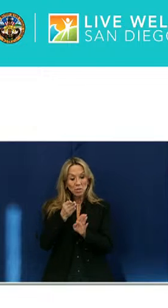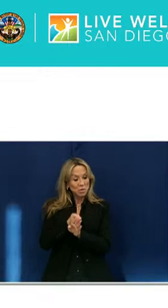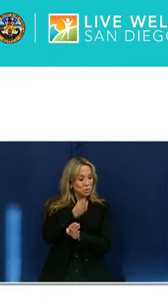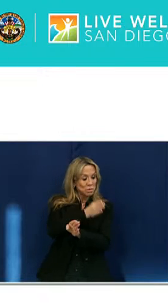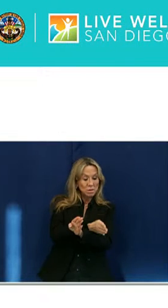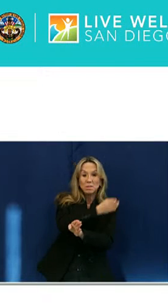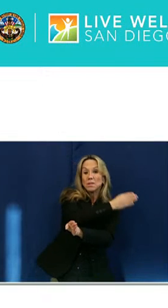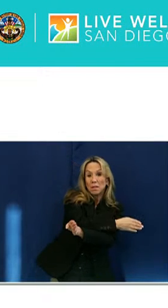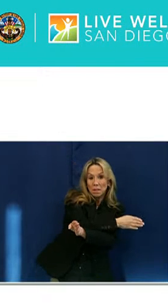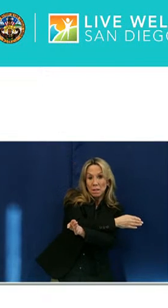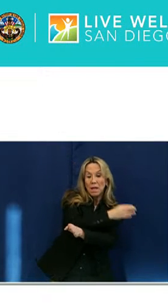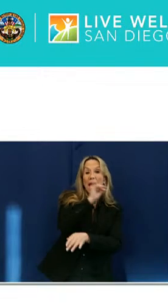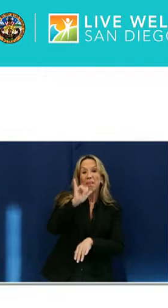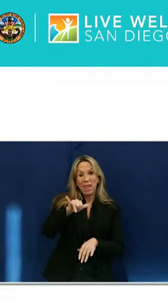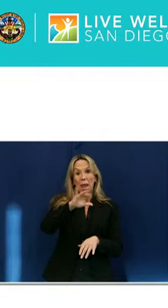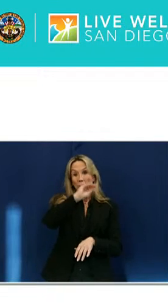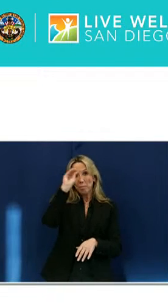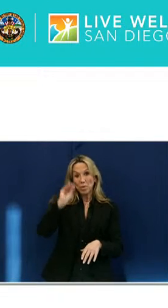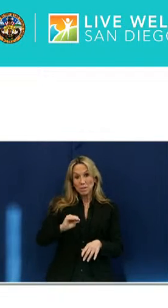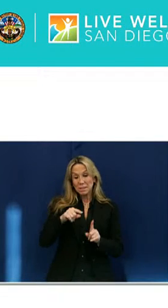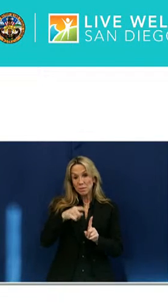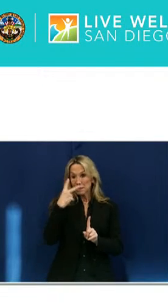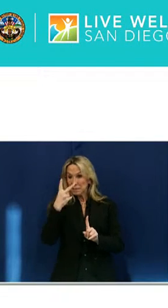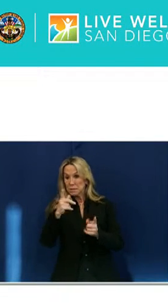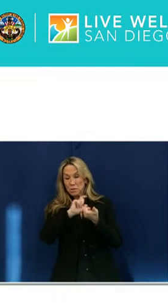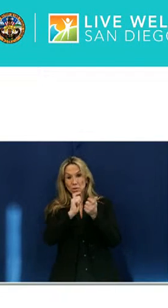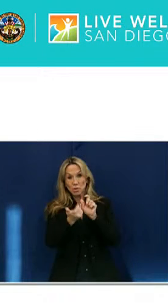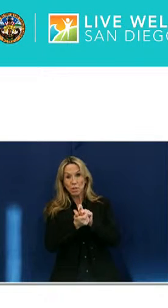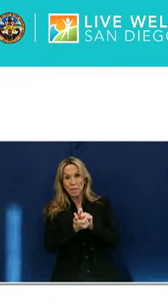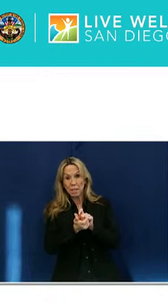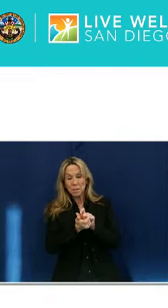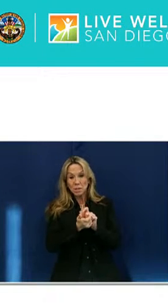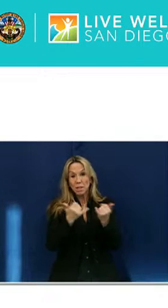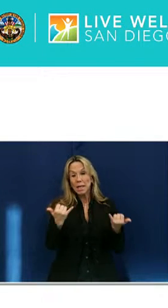percent change is